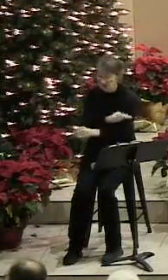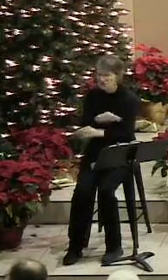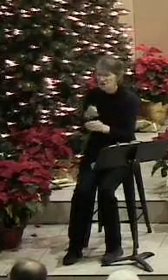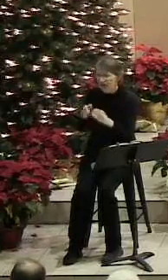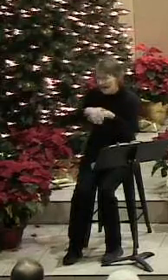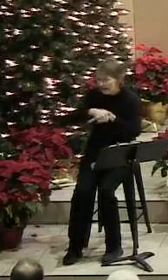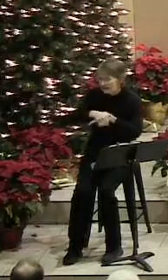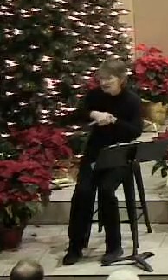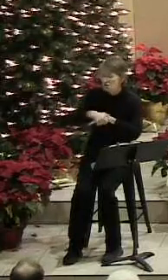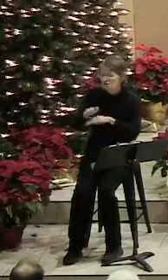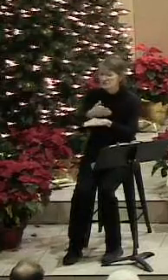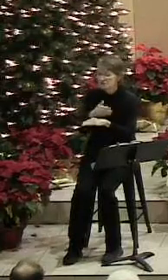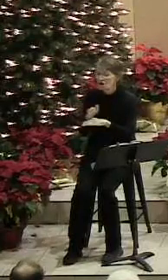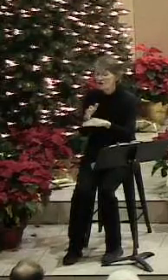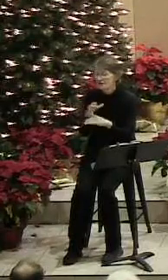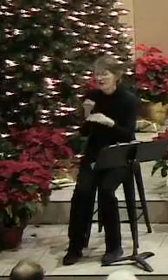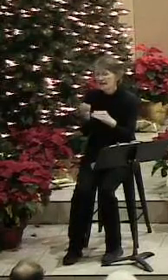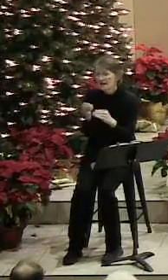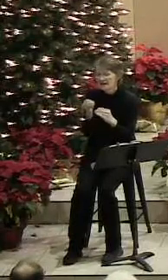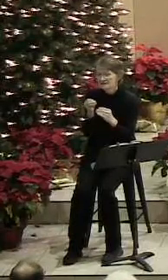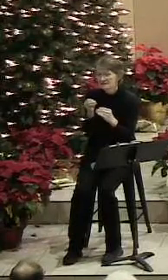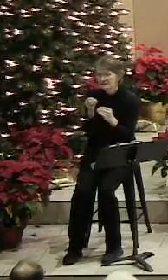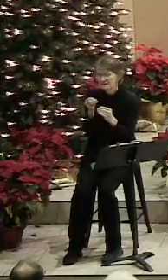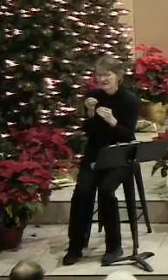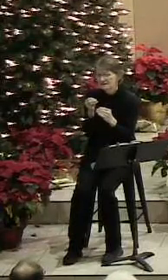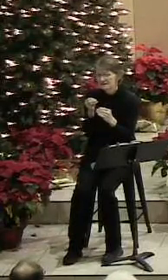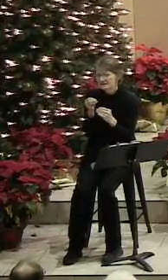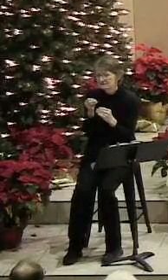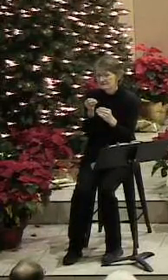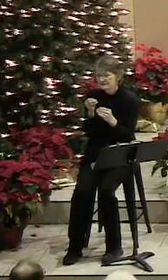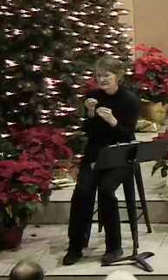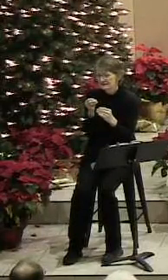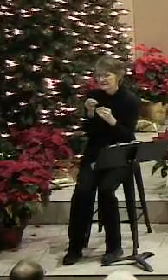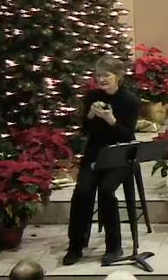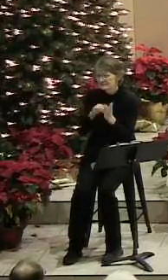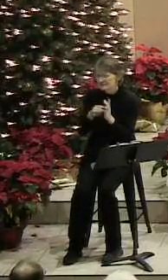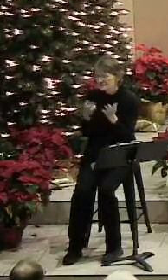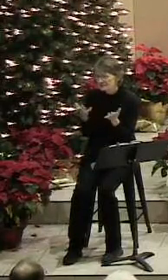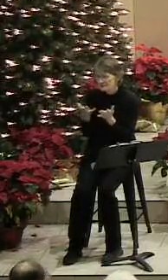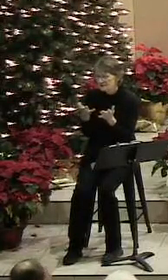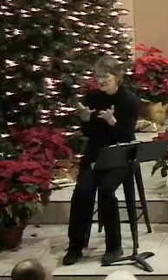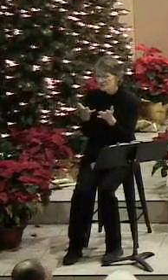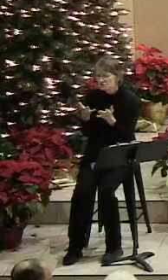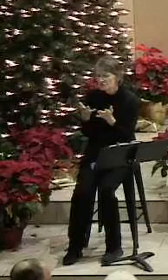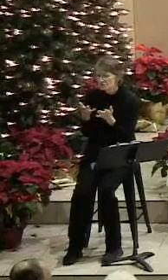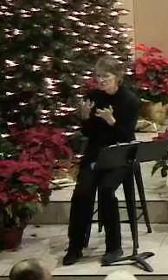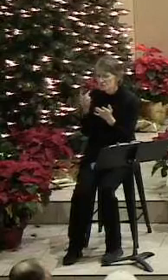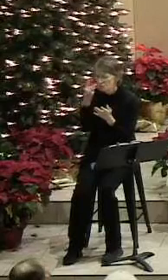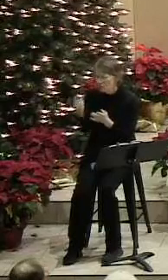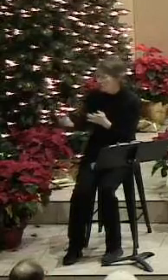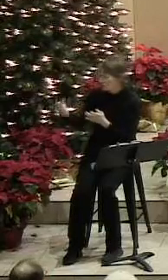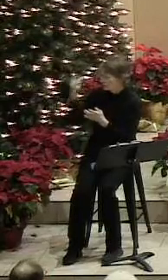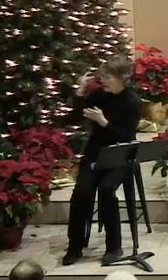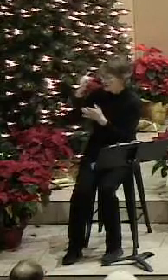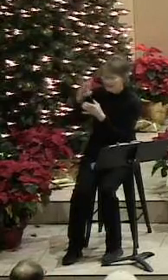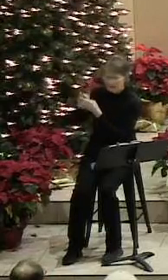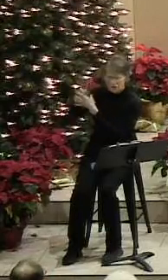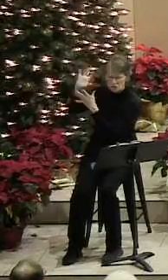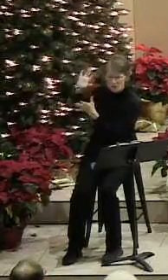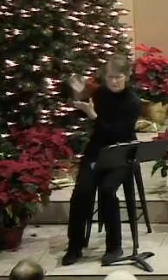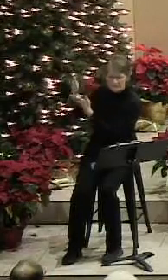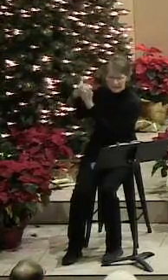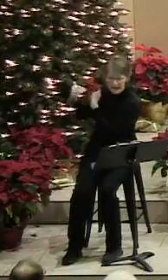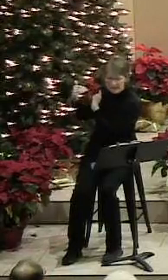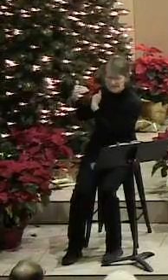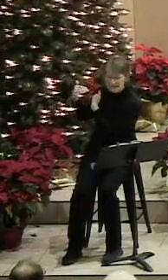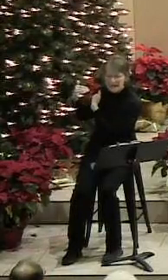But my impression of that song is an idea that let's let go of the past. Let go of the past. It's a new year. We're going to have a fresh